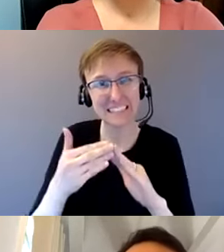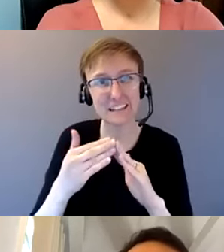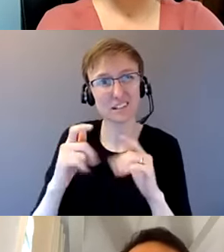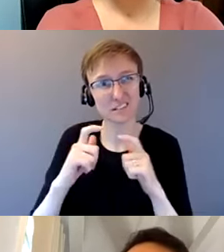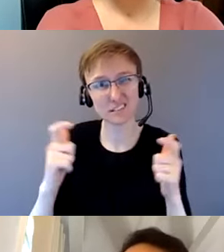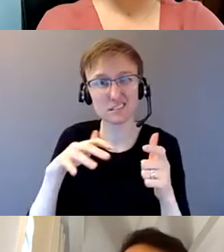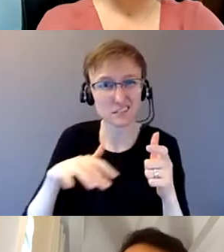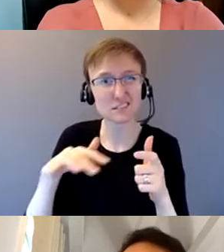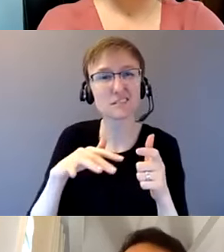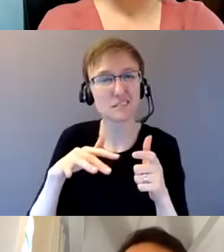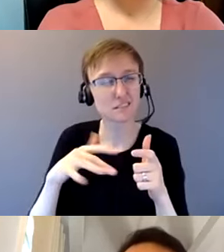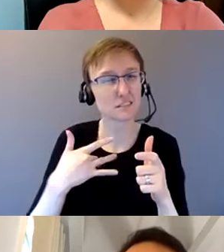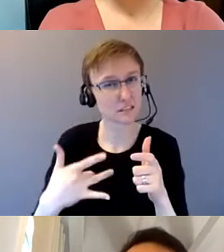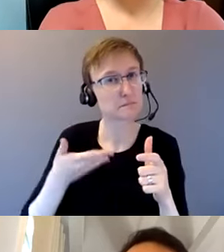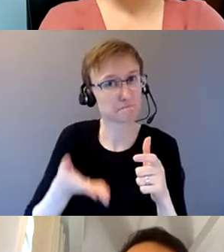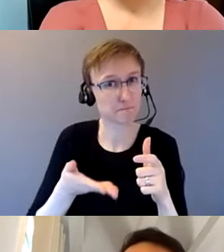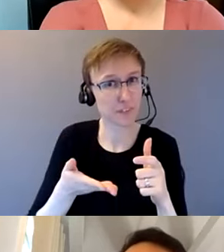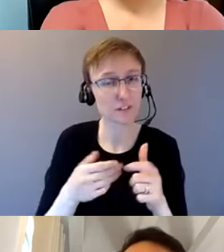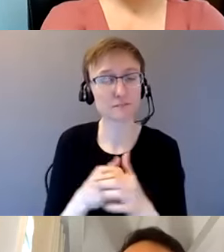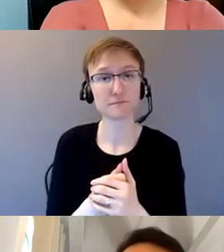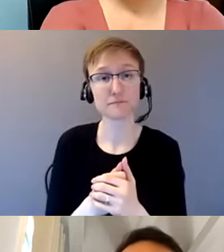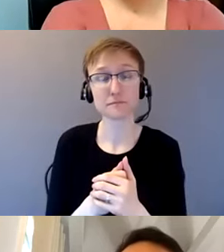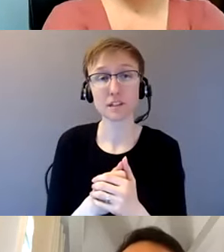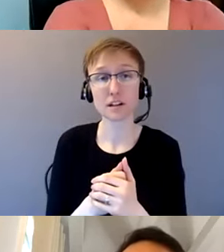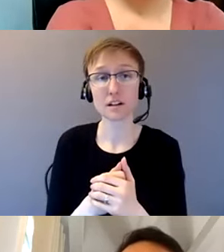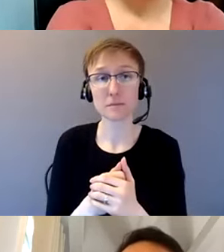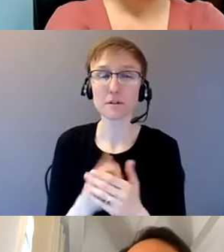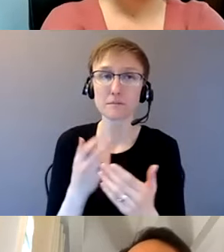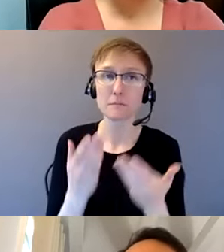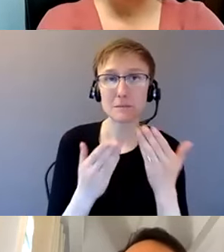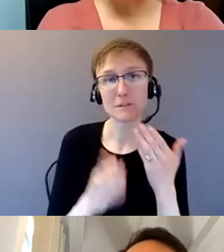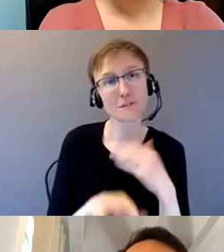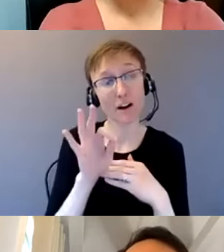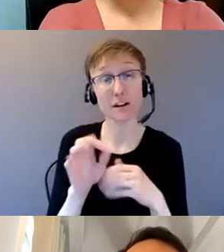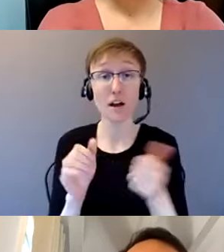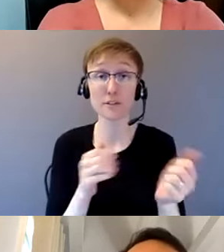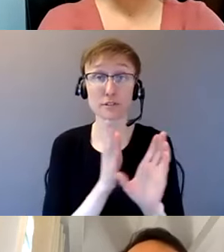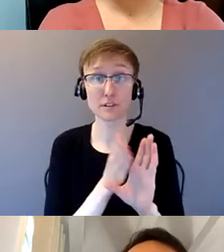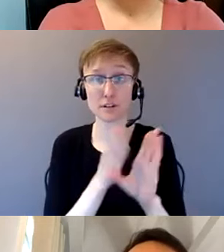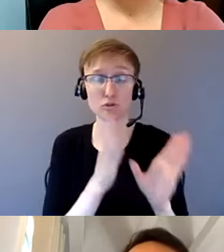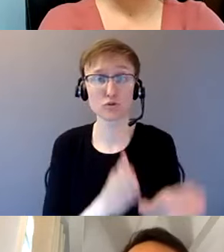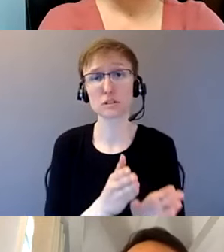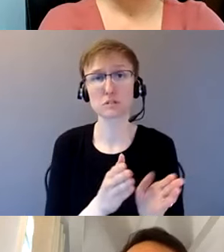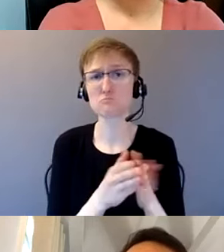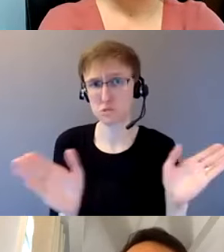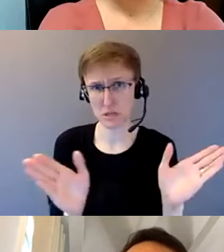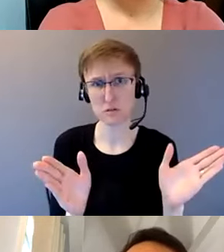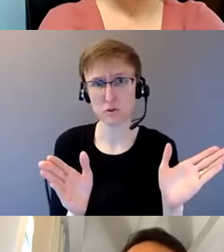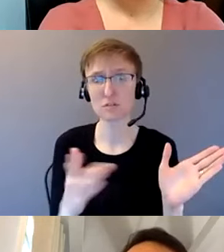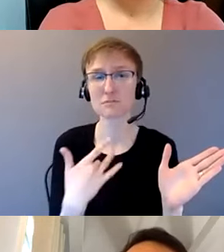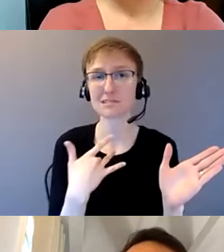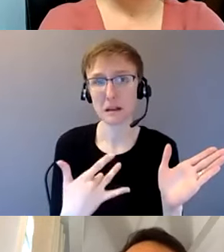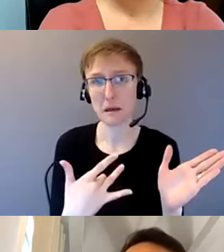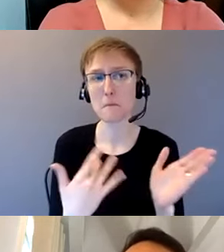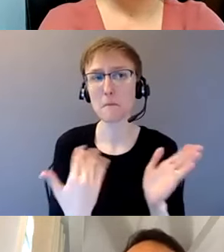find people that aren't designated geriatric psychiatrists, but see a lot of seniors and are have that added lens. And also, worth